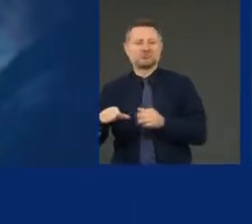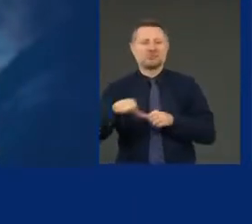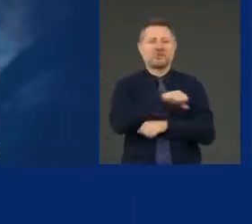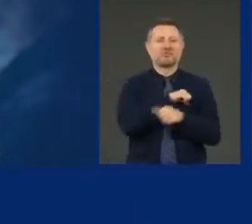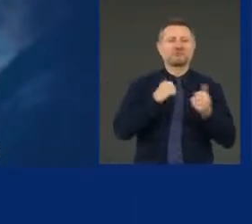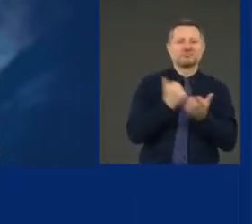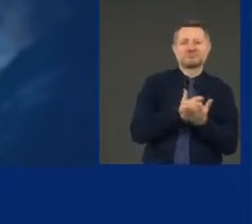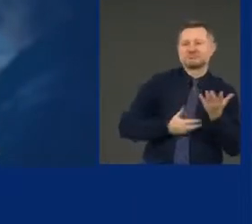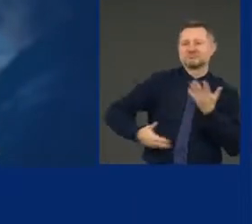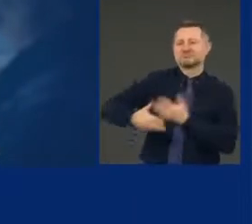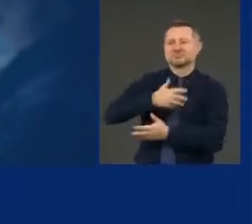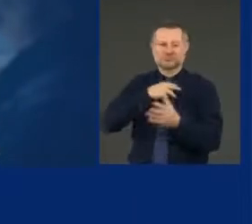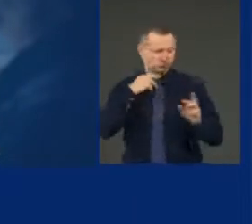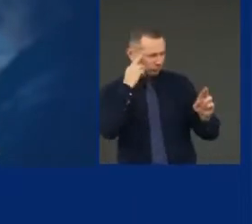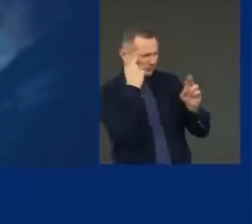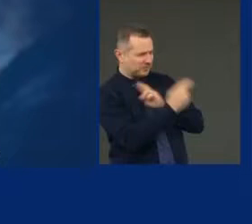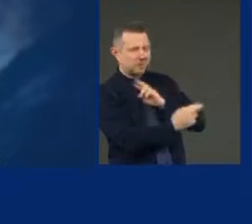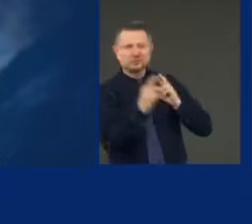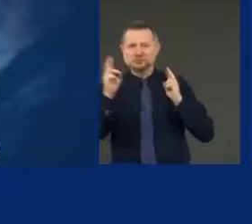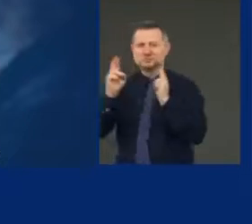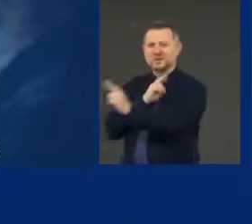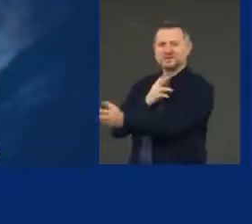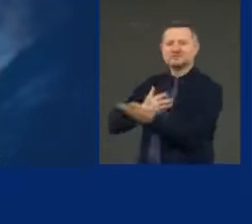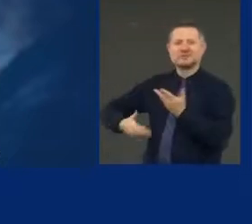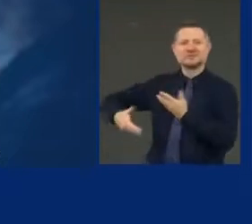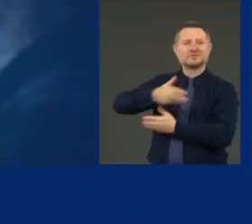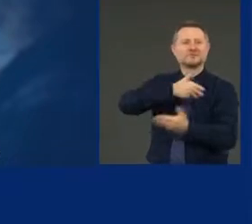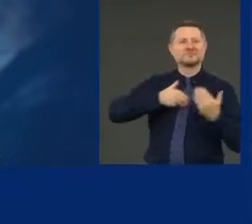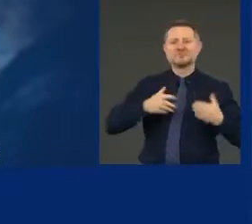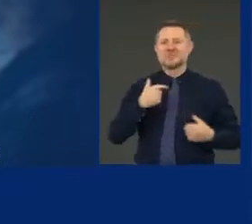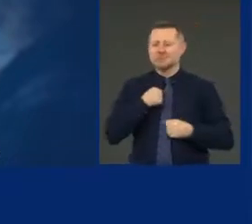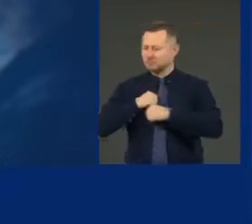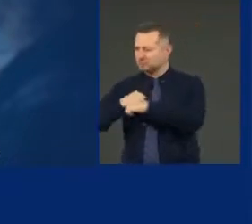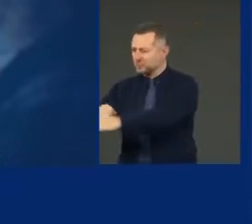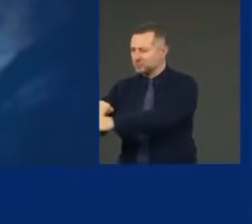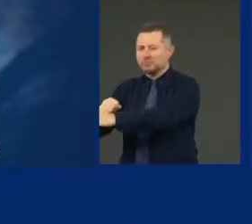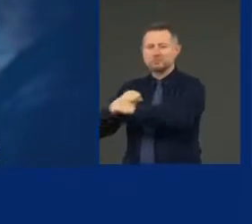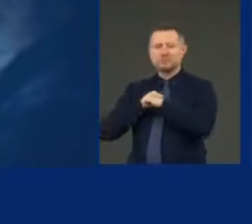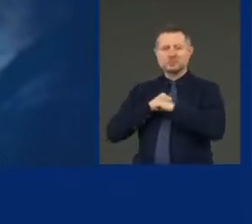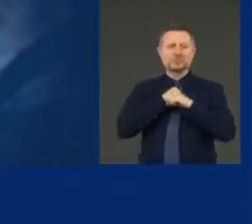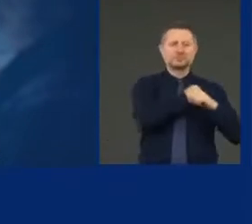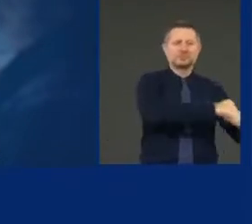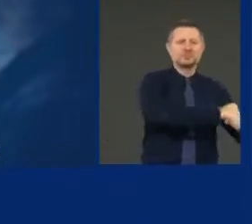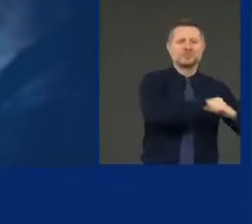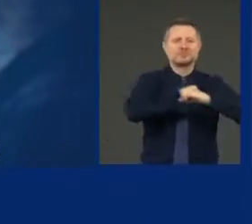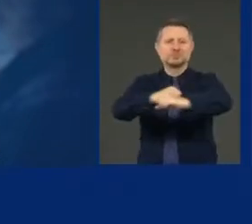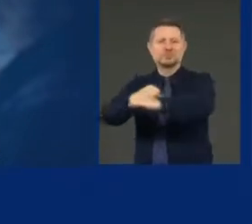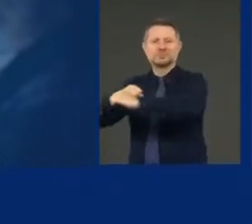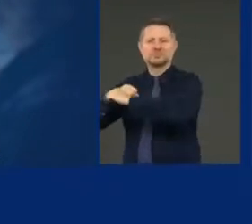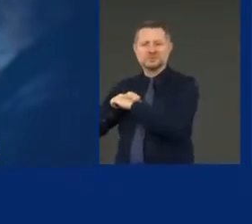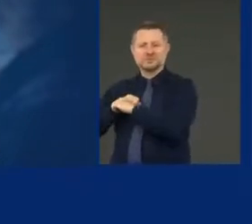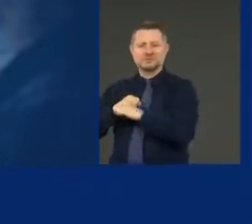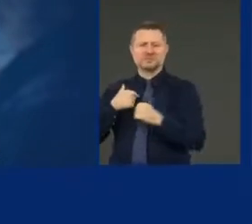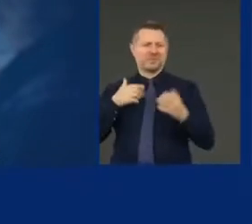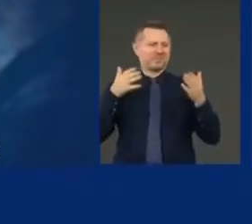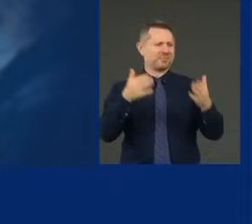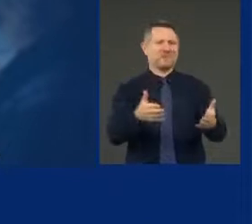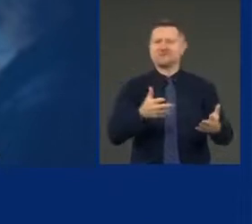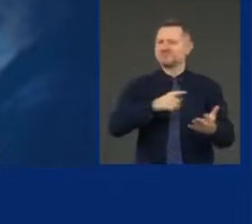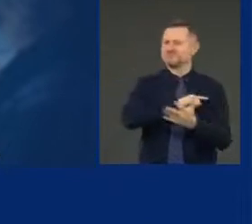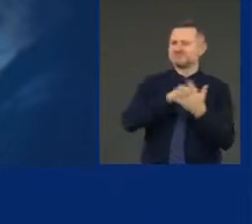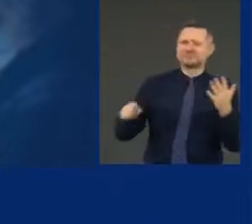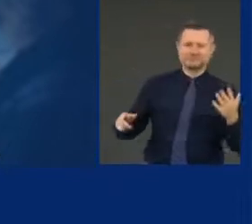We respected each other. We protected each other. We were there, one for the